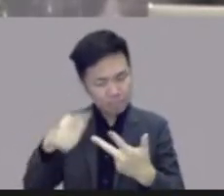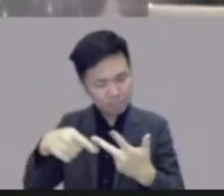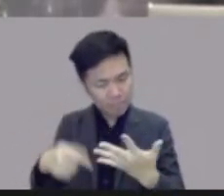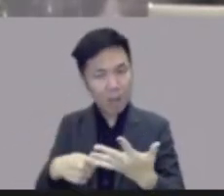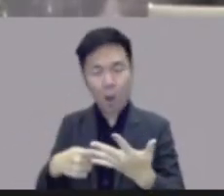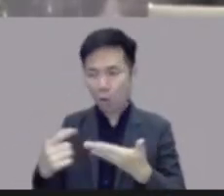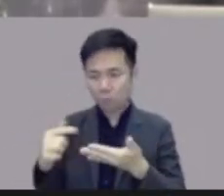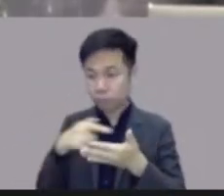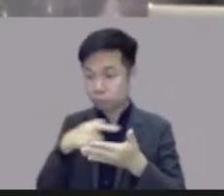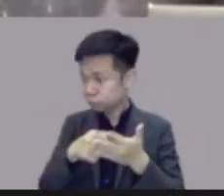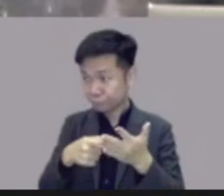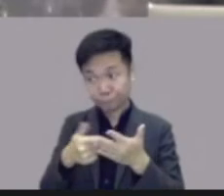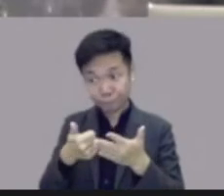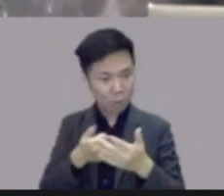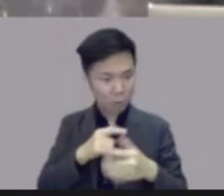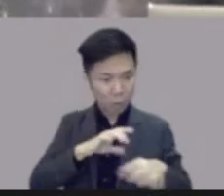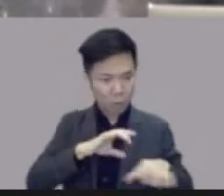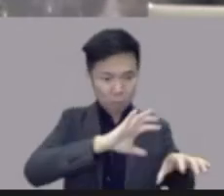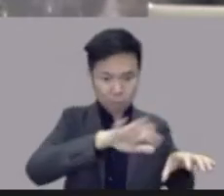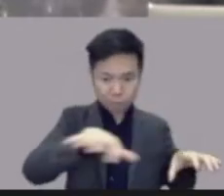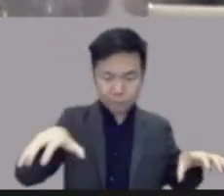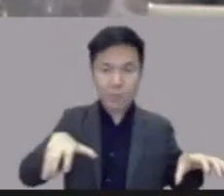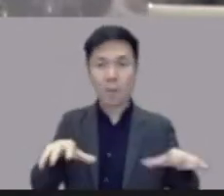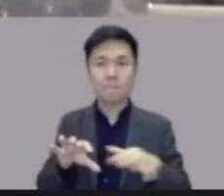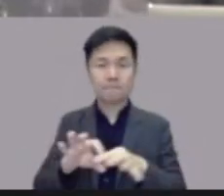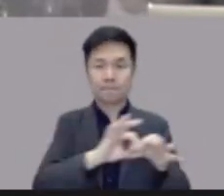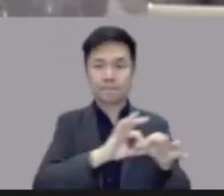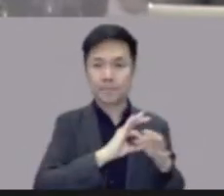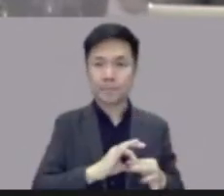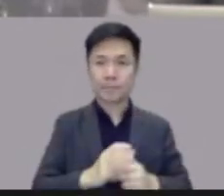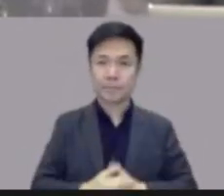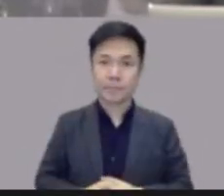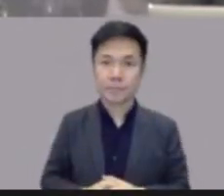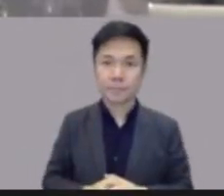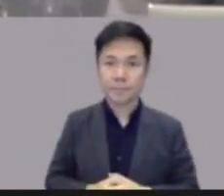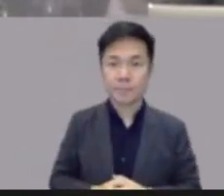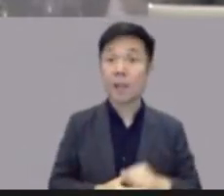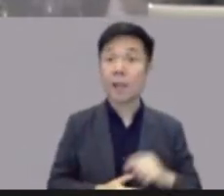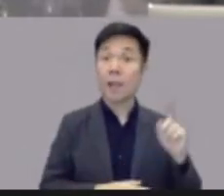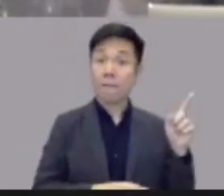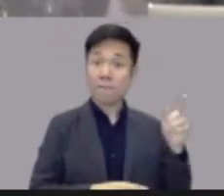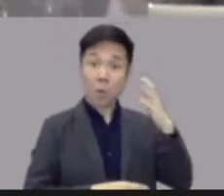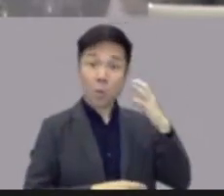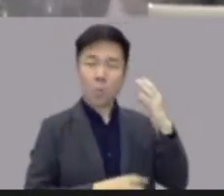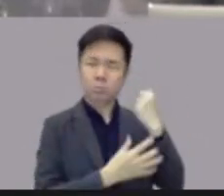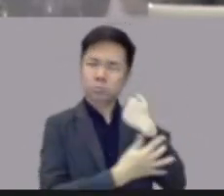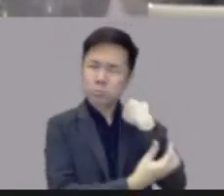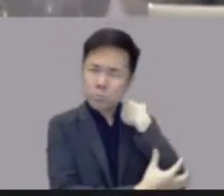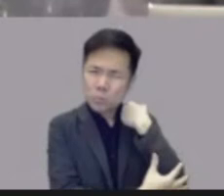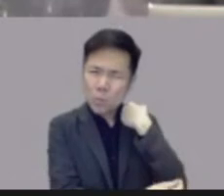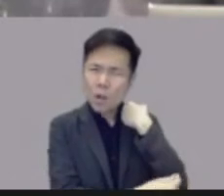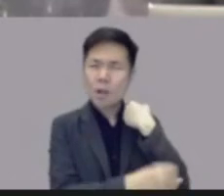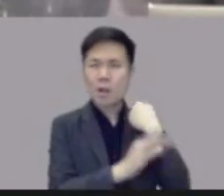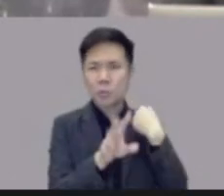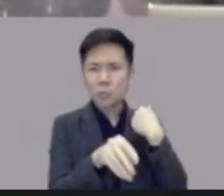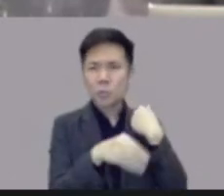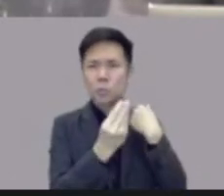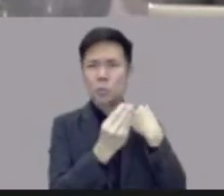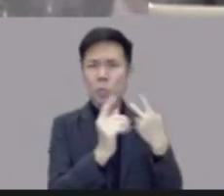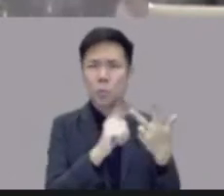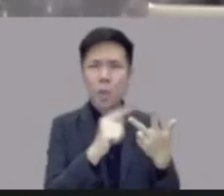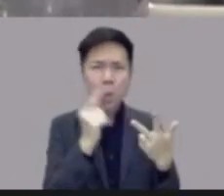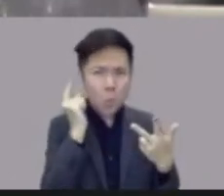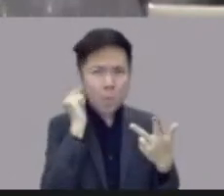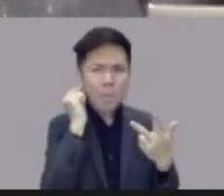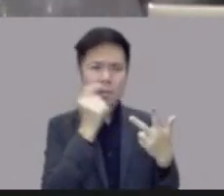the poor the women and Youth and coordinated networked participatory action thank you so